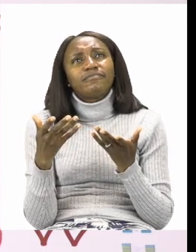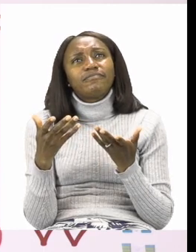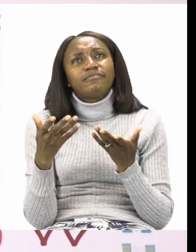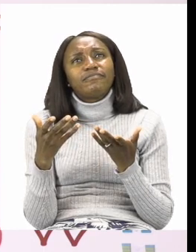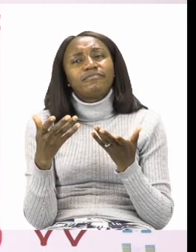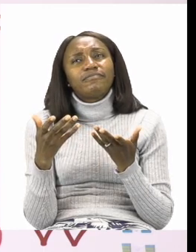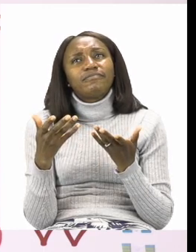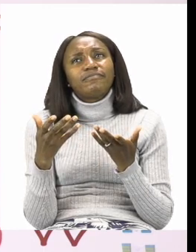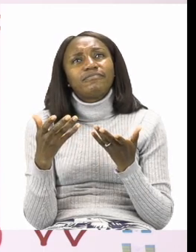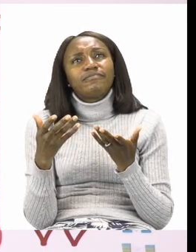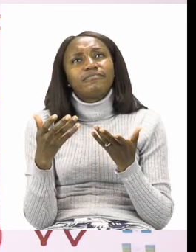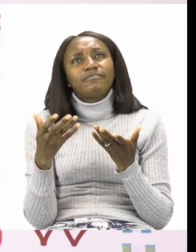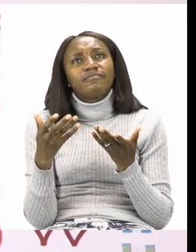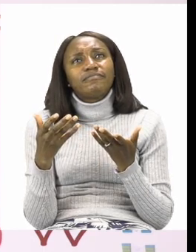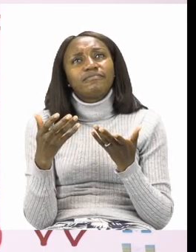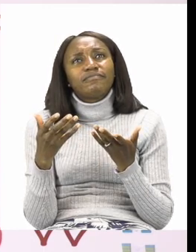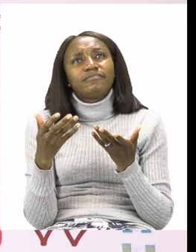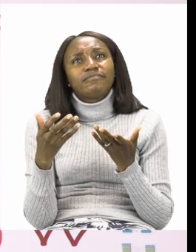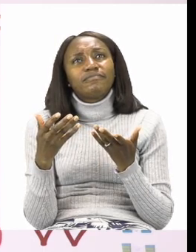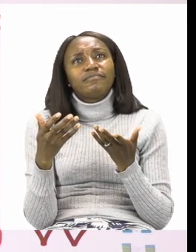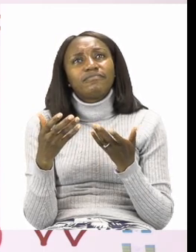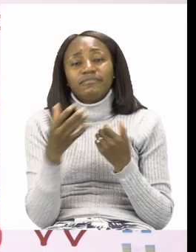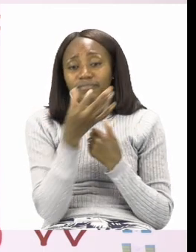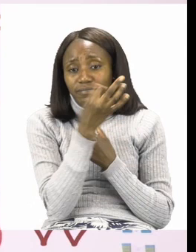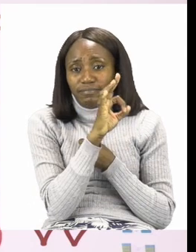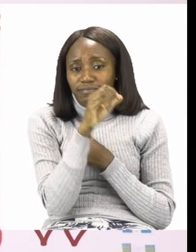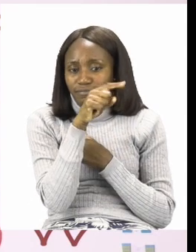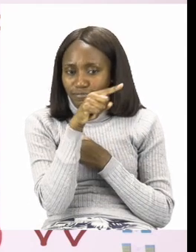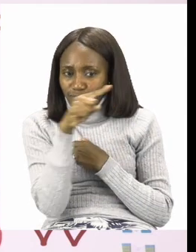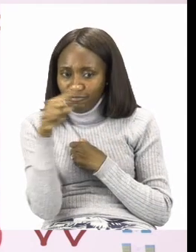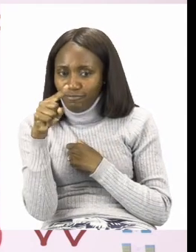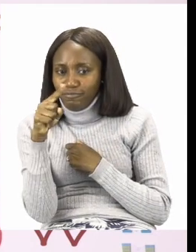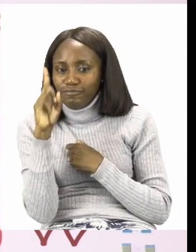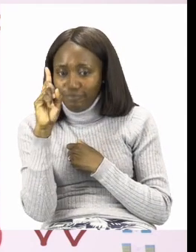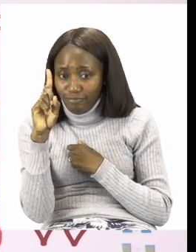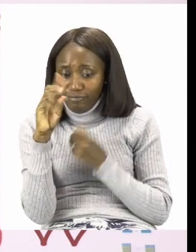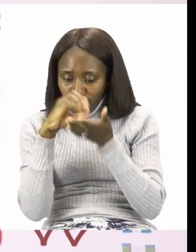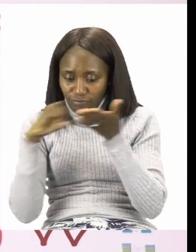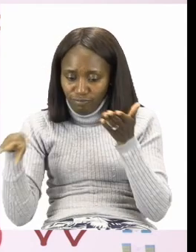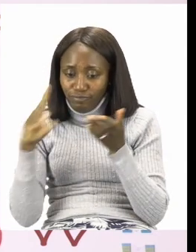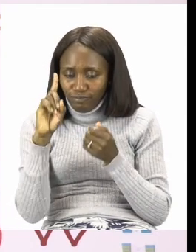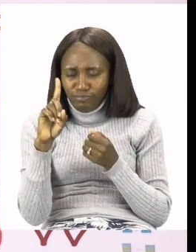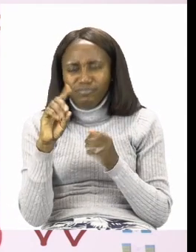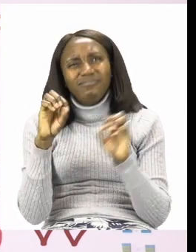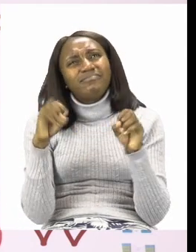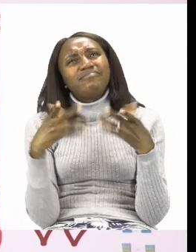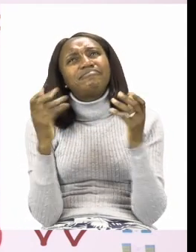left? If we say 9 minus 1,